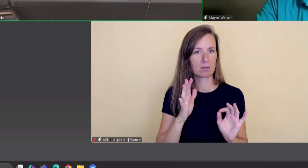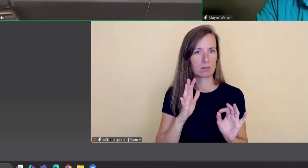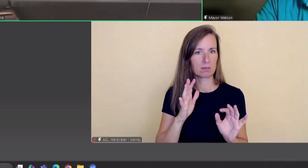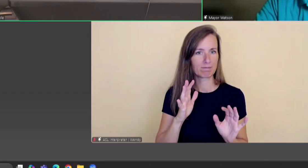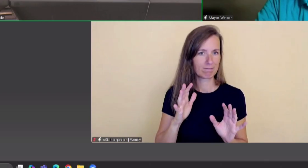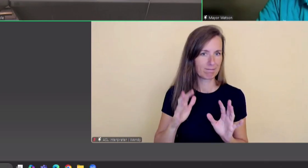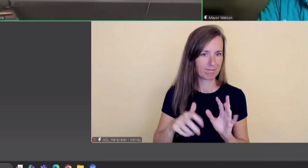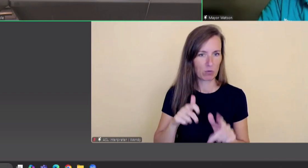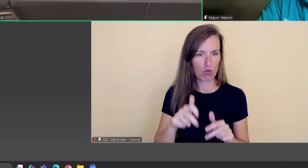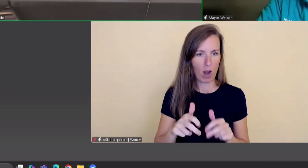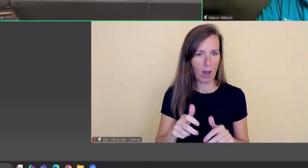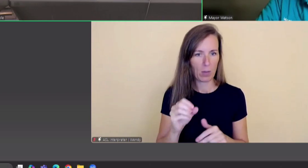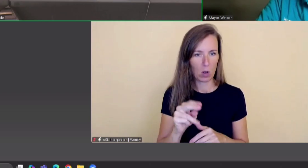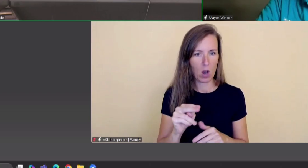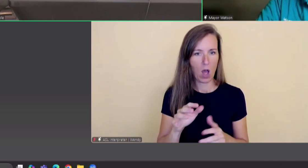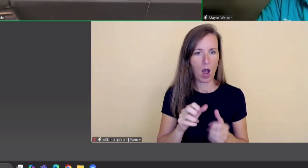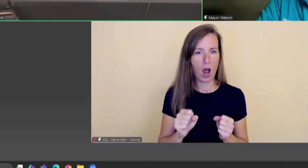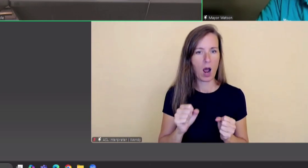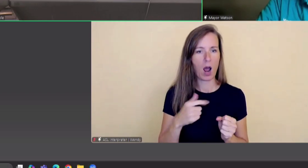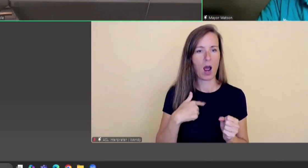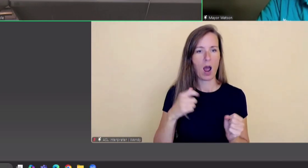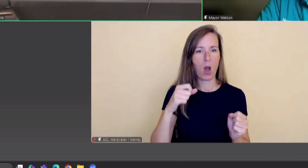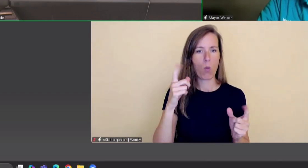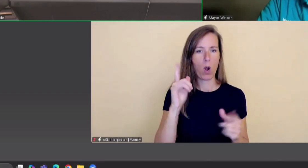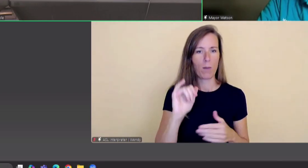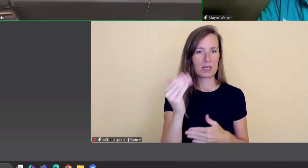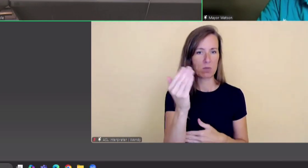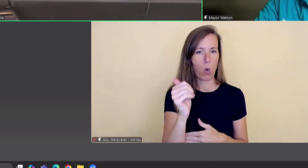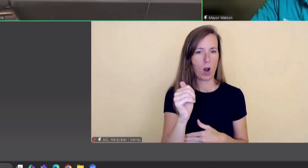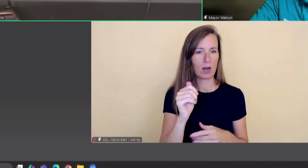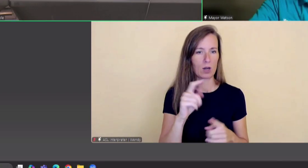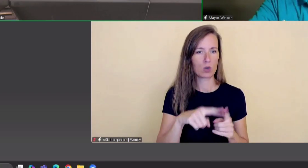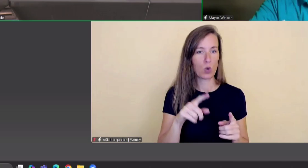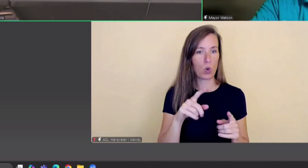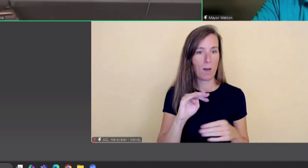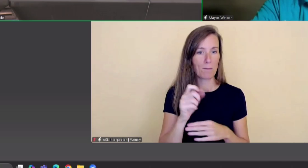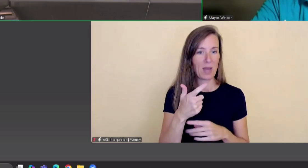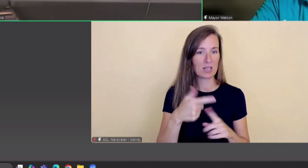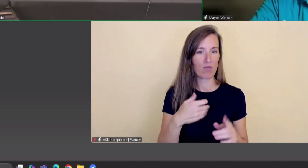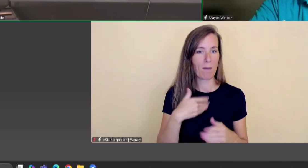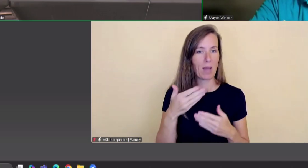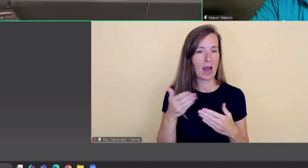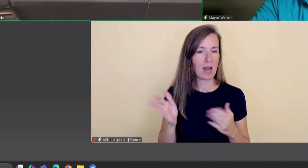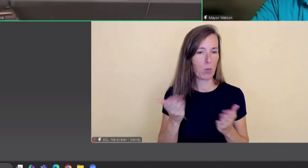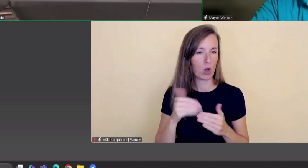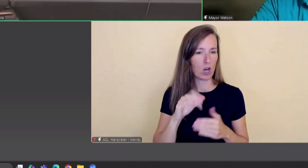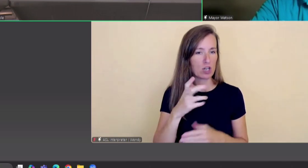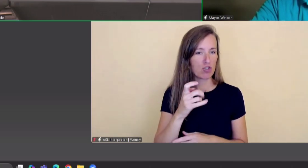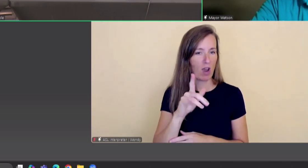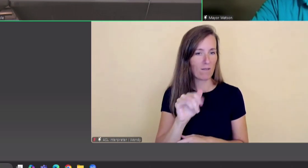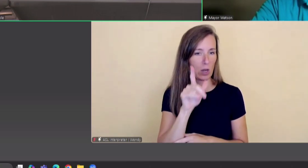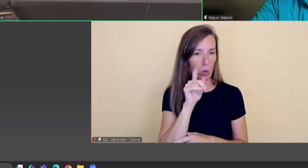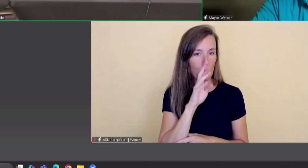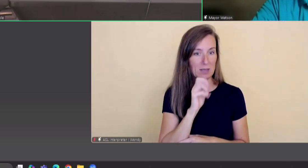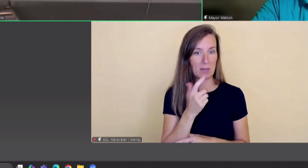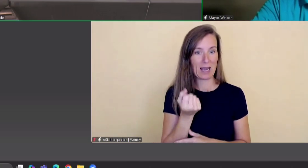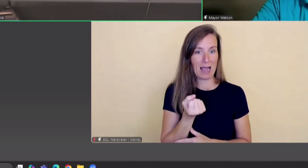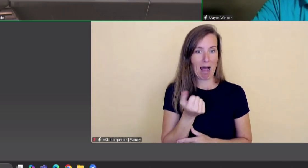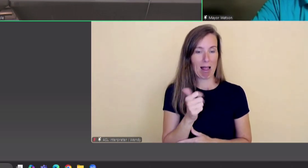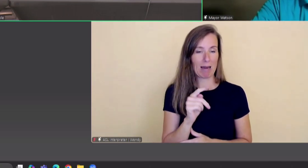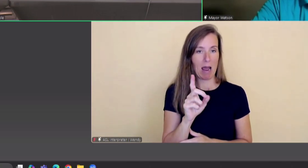held at Dulles even though she was a green card holder. This is not something that's hitting just people on the news that we don't know. This is hitting our